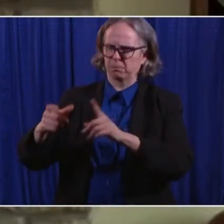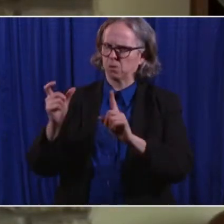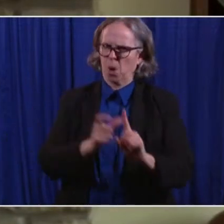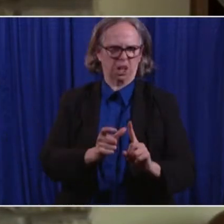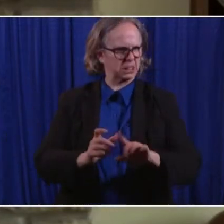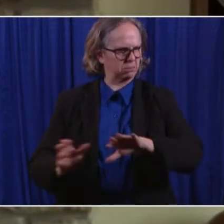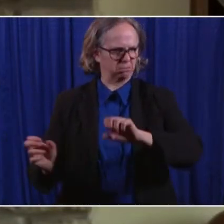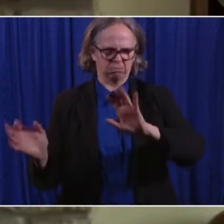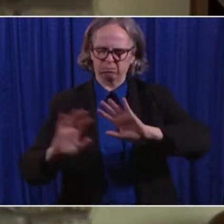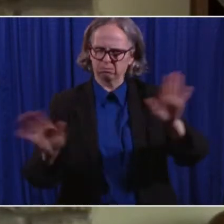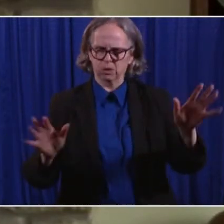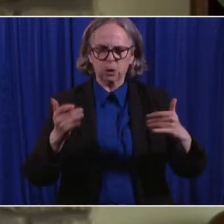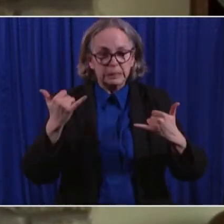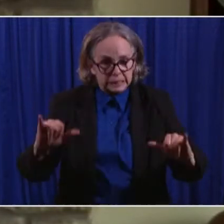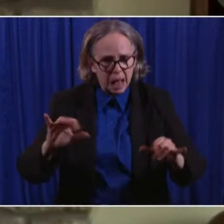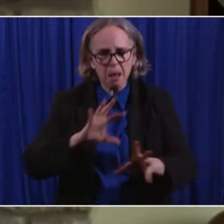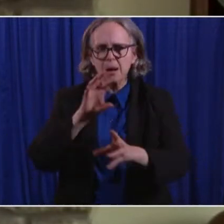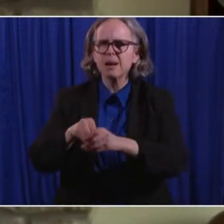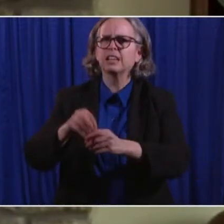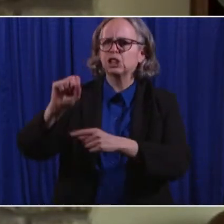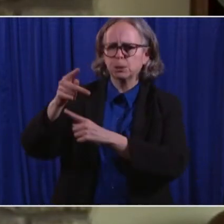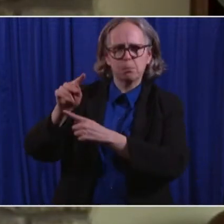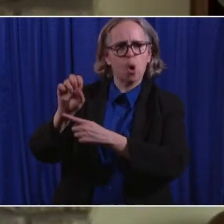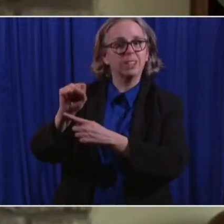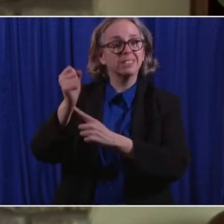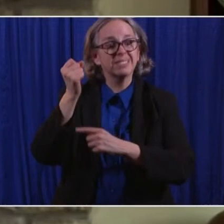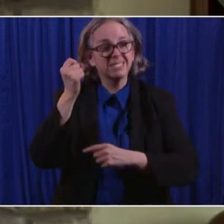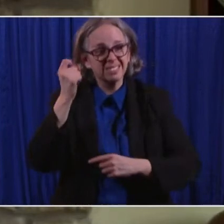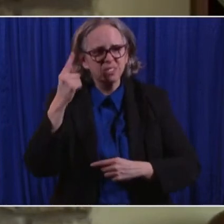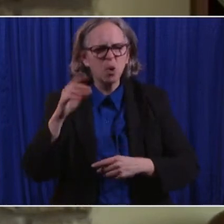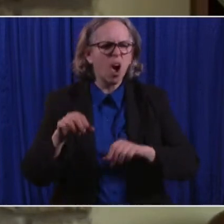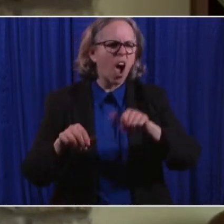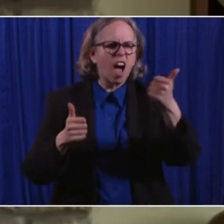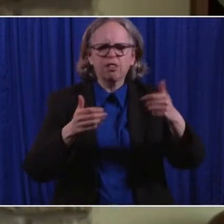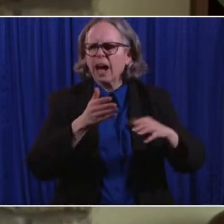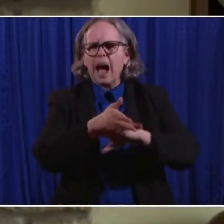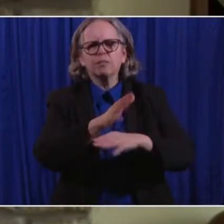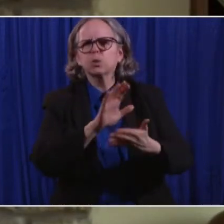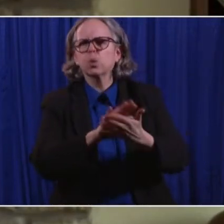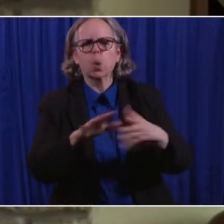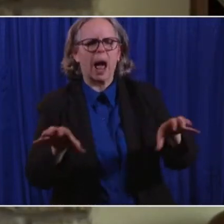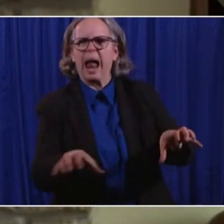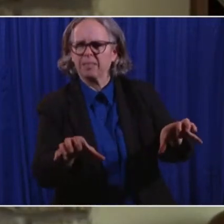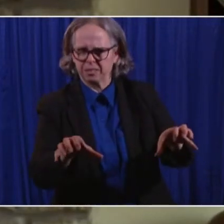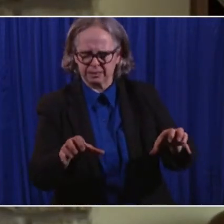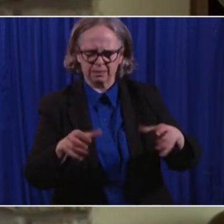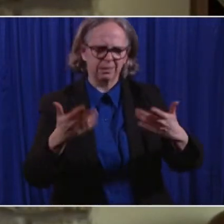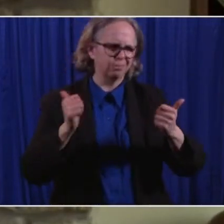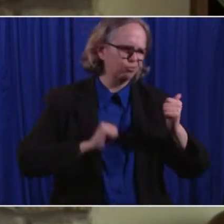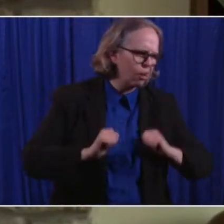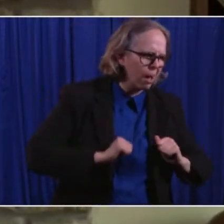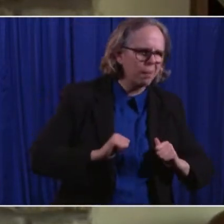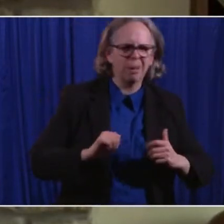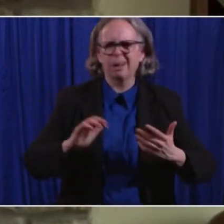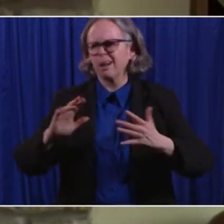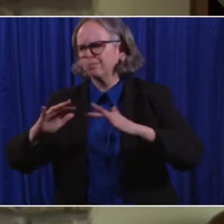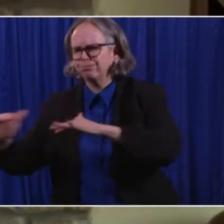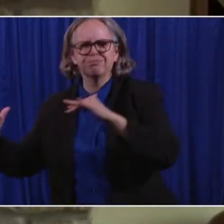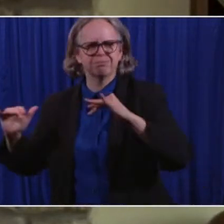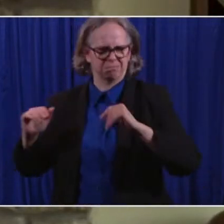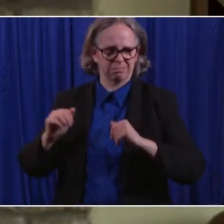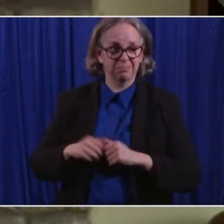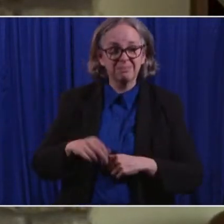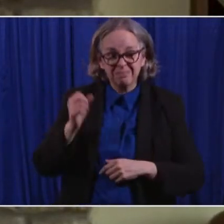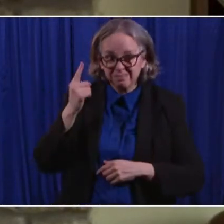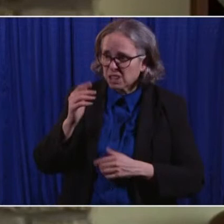as well, from those sports or those extracurricular activities. So Dr. Vanderhoff, you want to kind